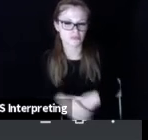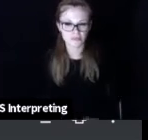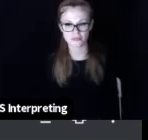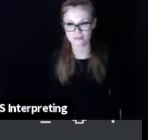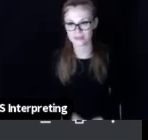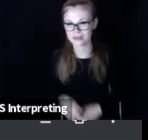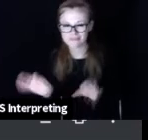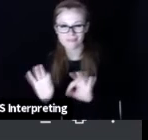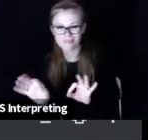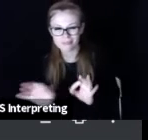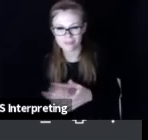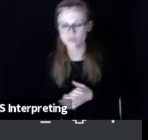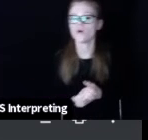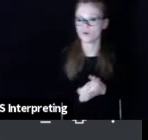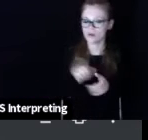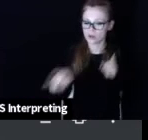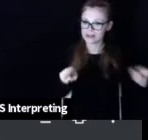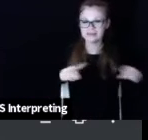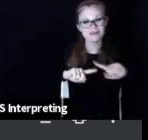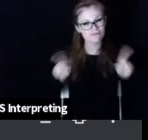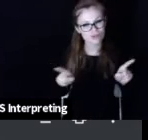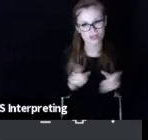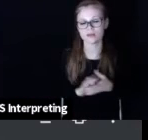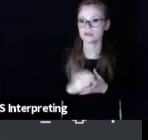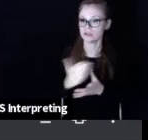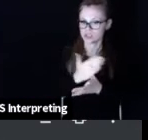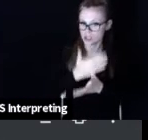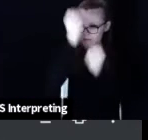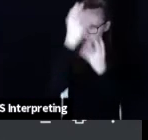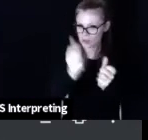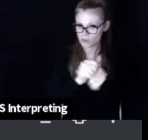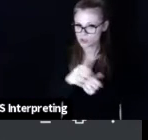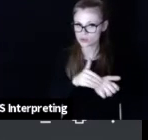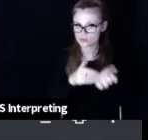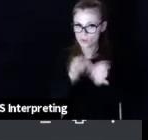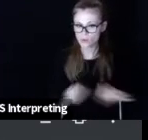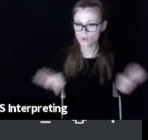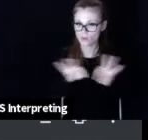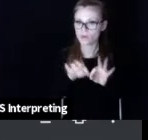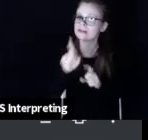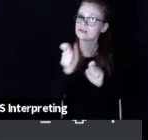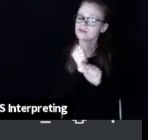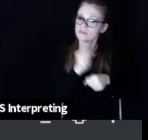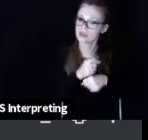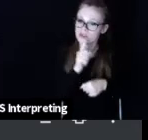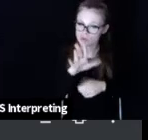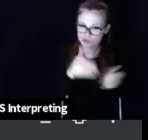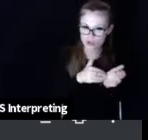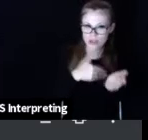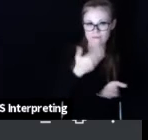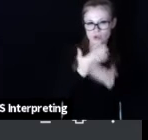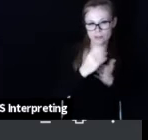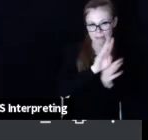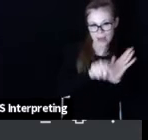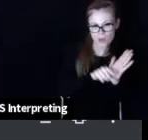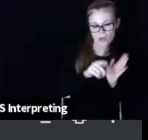So sharing information with your doctor. So making sure that your doctor has a good background to be able to think about your